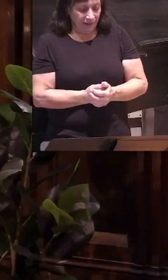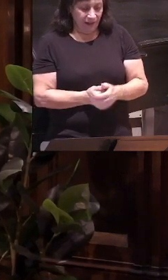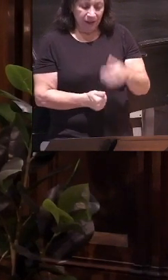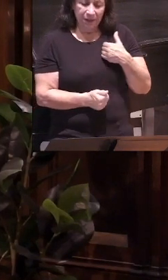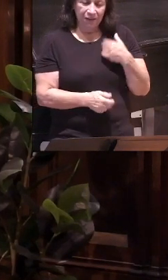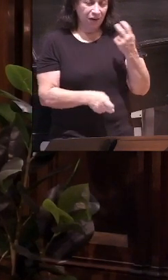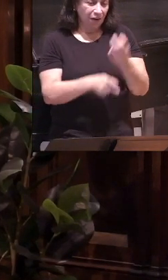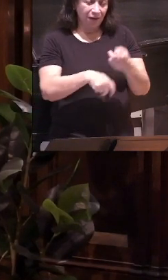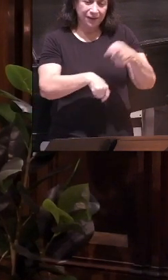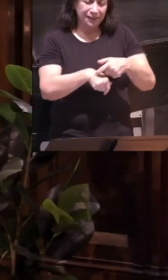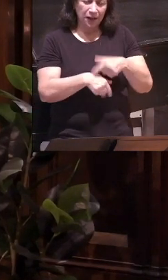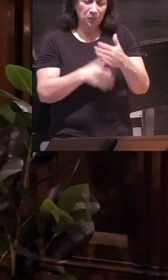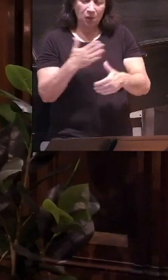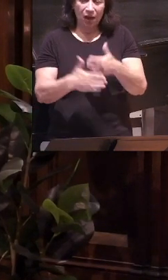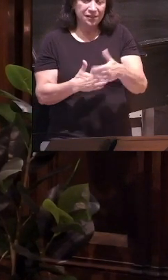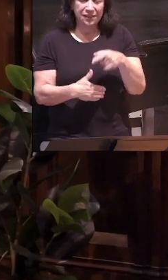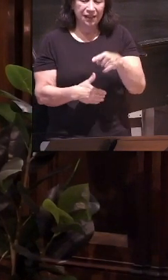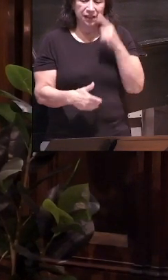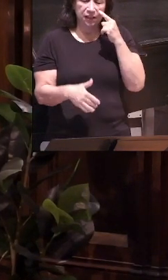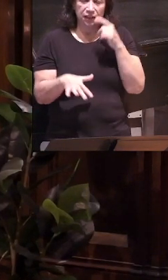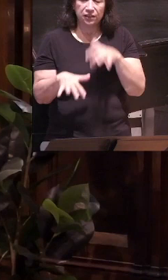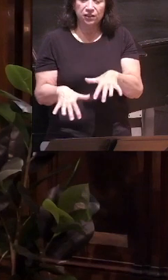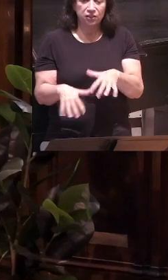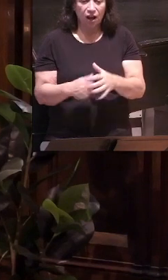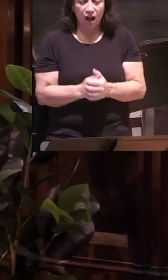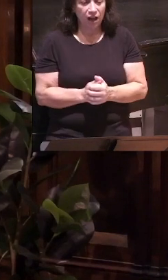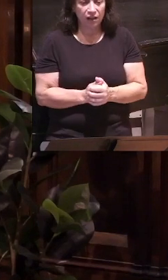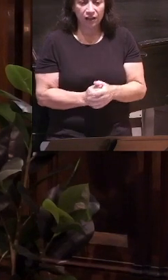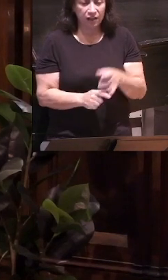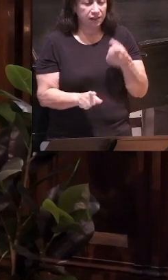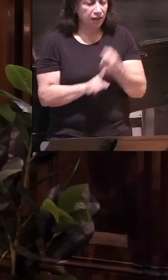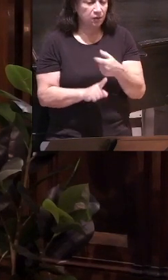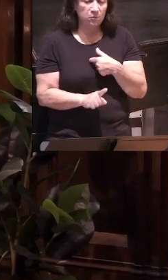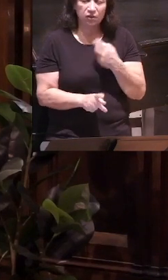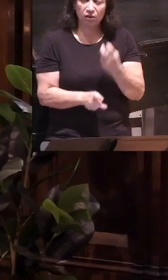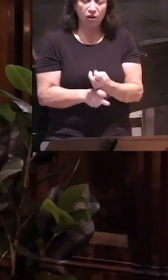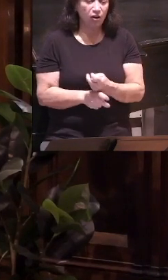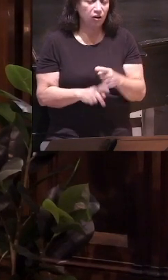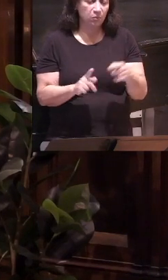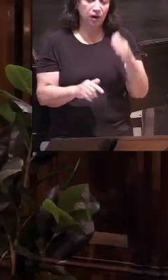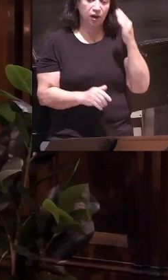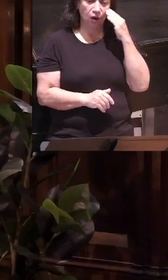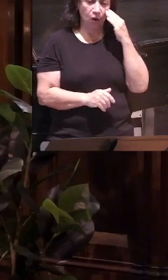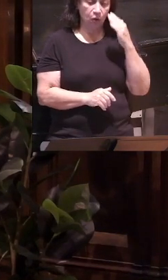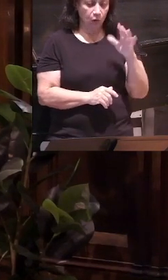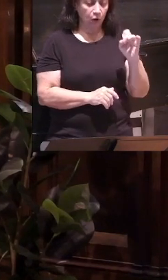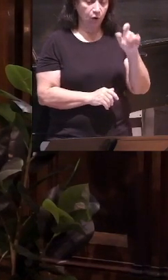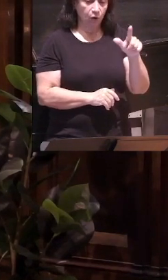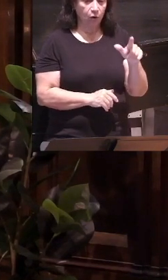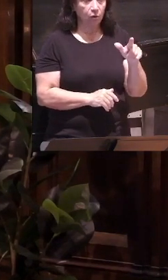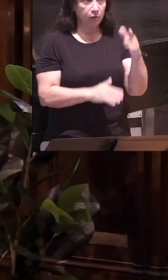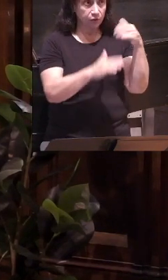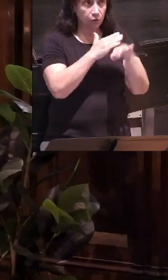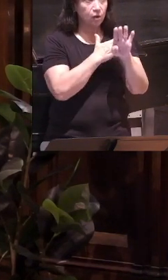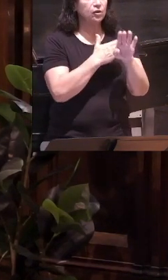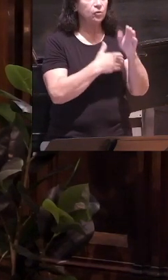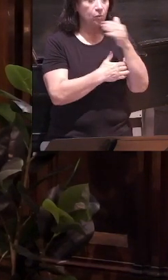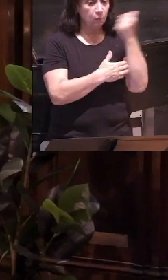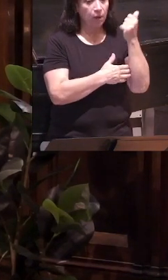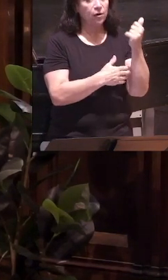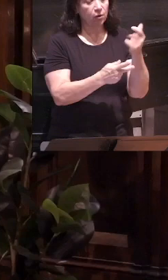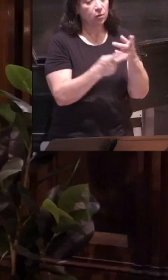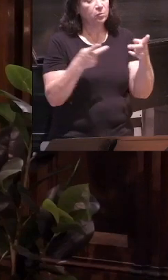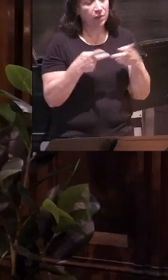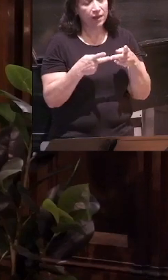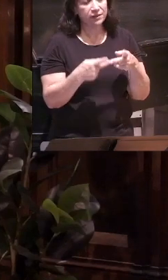time, frankly, processing this. You know, this has hit me, you know, pretty hard. But I know that Earl is in a better place. Rest in